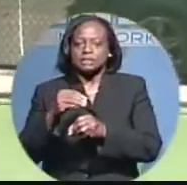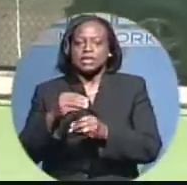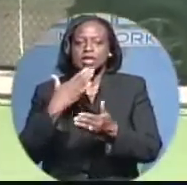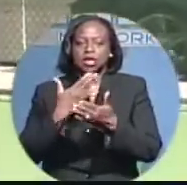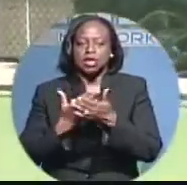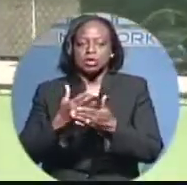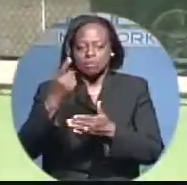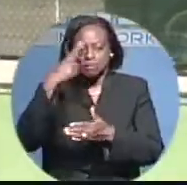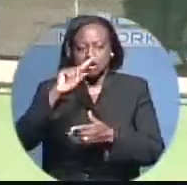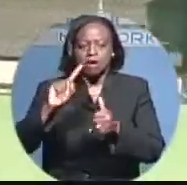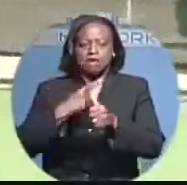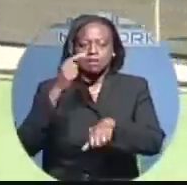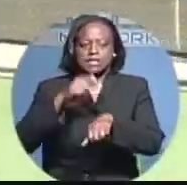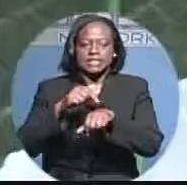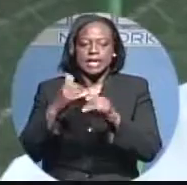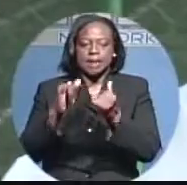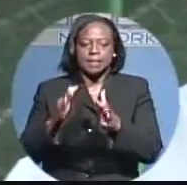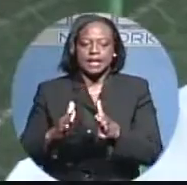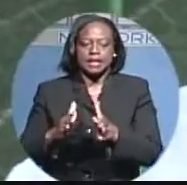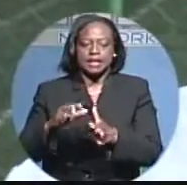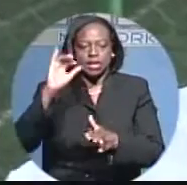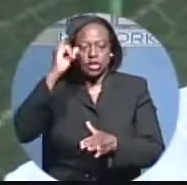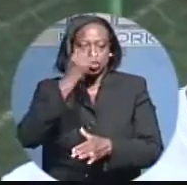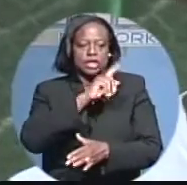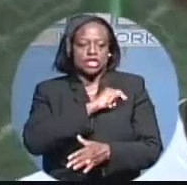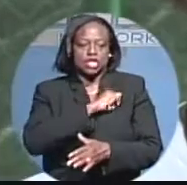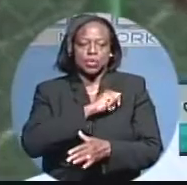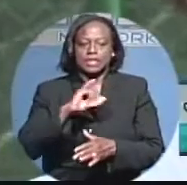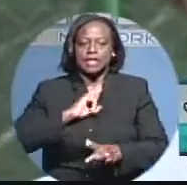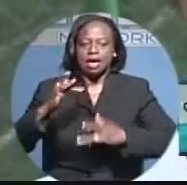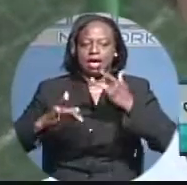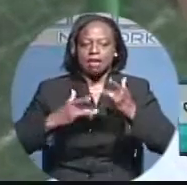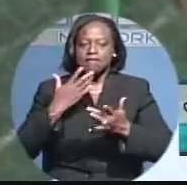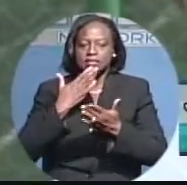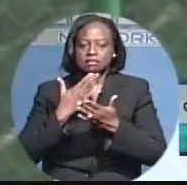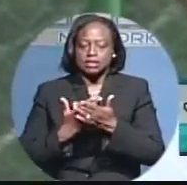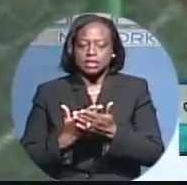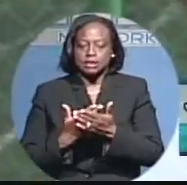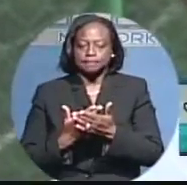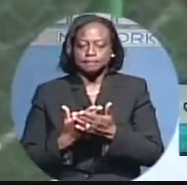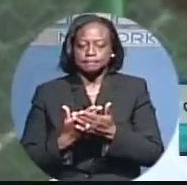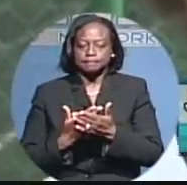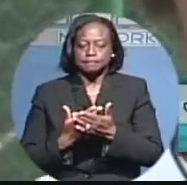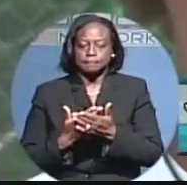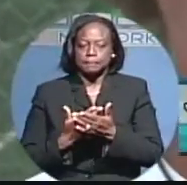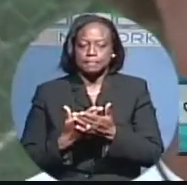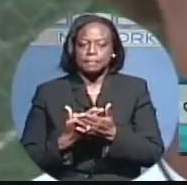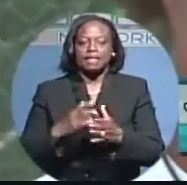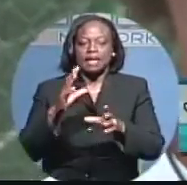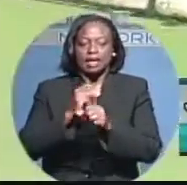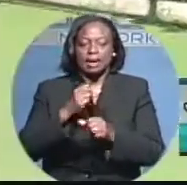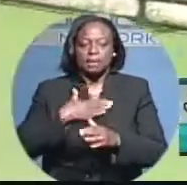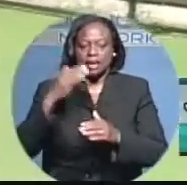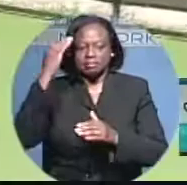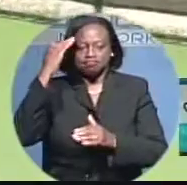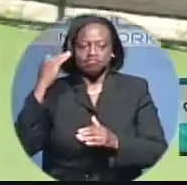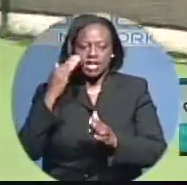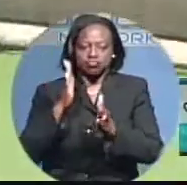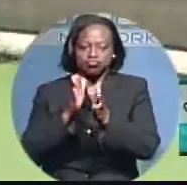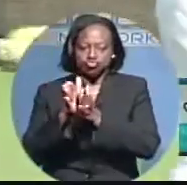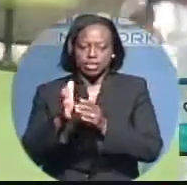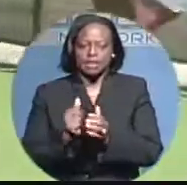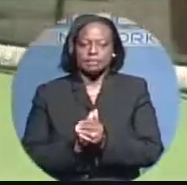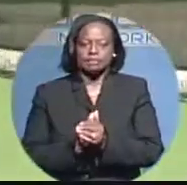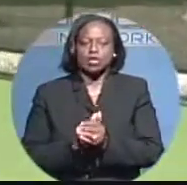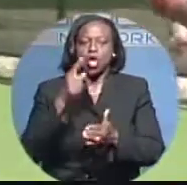Turncrest to work out the butterflies. I feel pretty good about heading in. Got my head straight. What do you